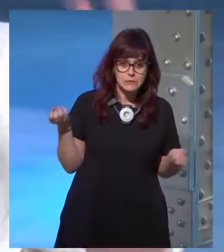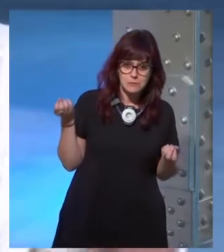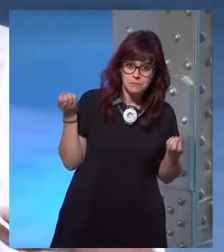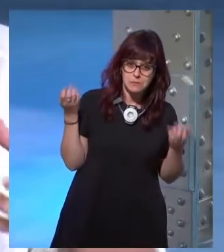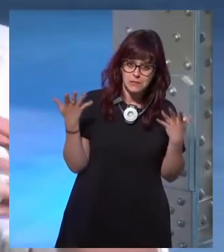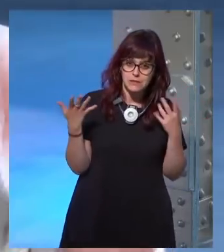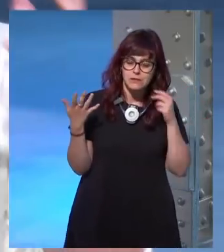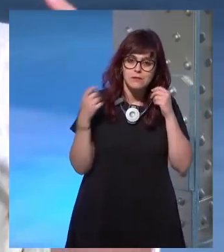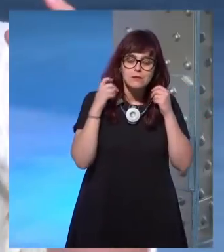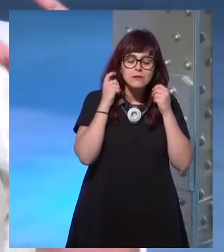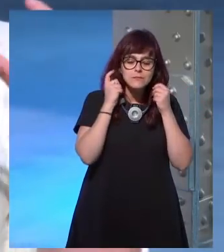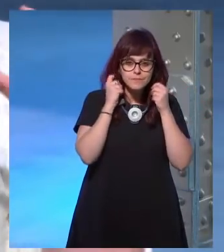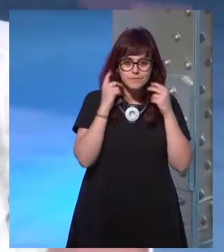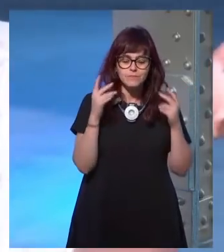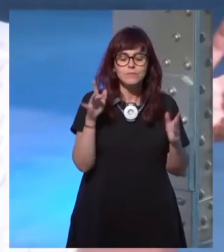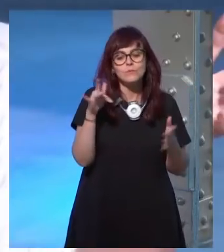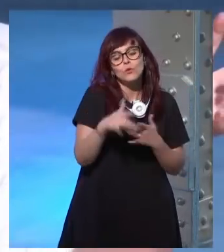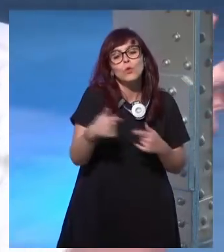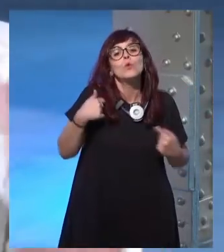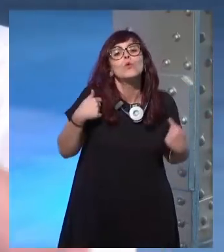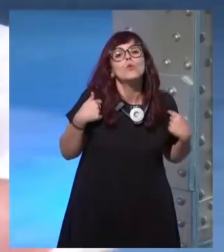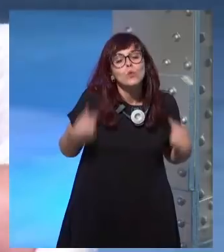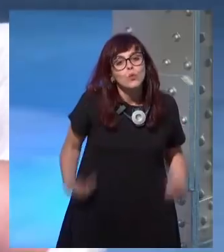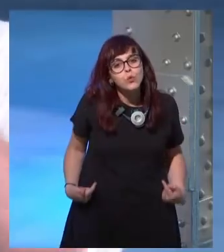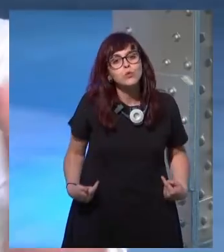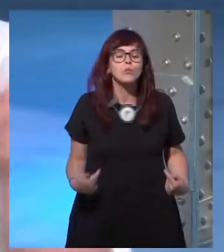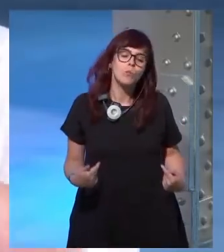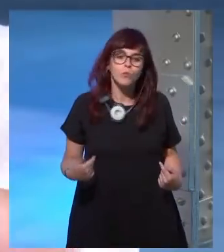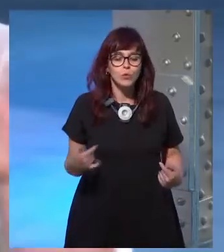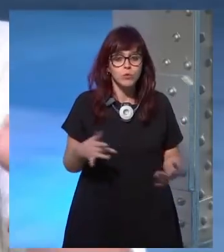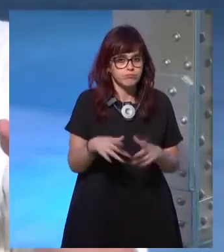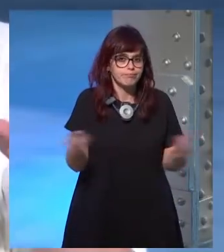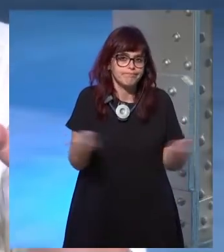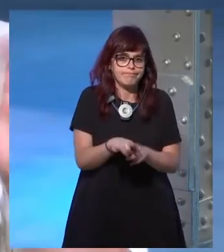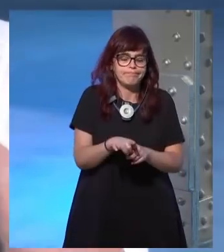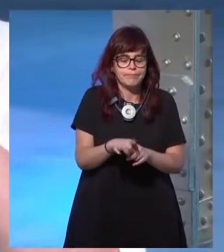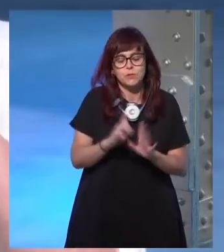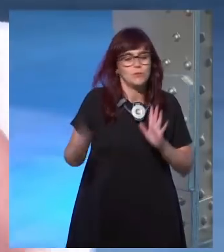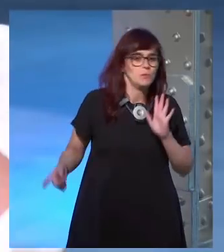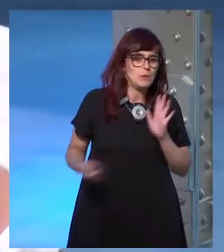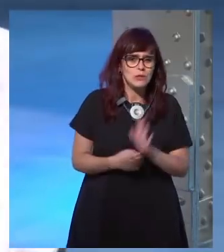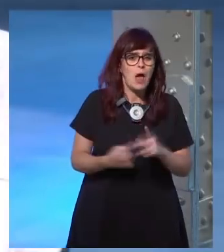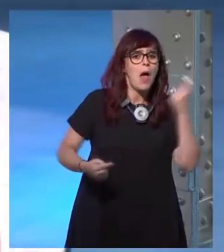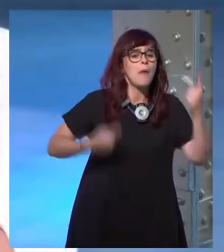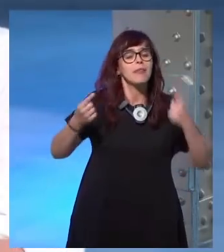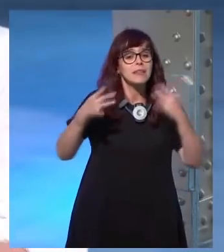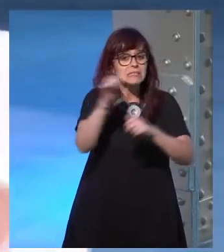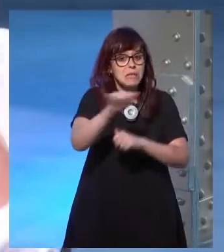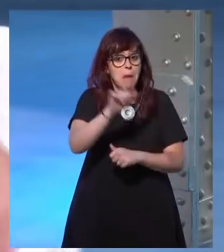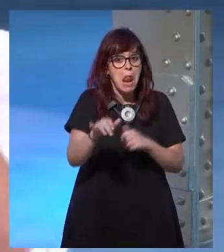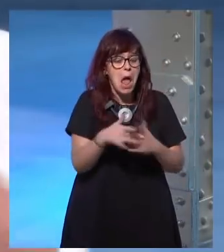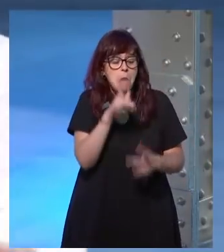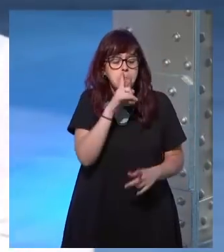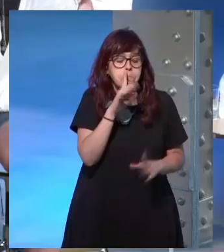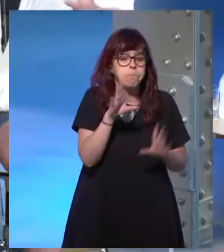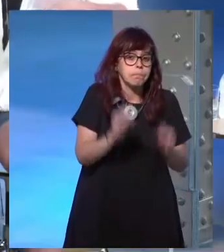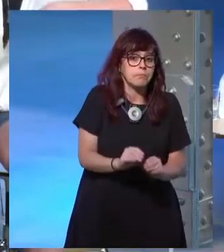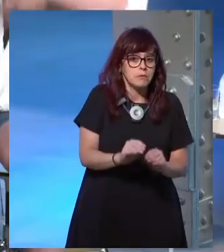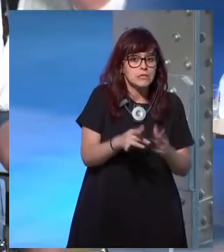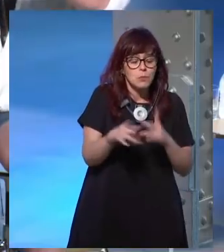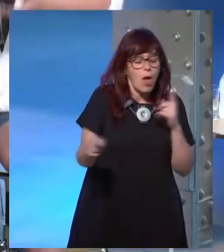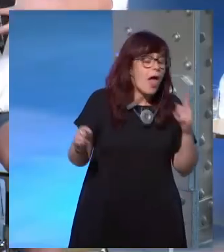am a binge writer, which means I can go weeks and sometimes months without writing anything, and then I'll sit down and do like 10,000